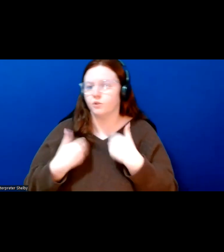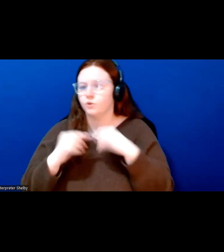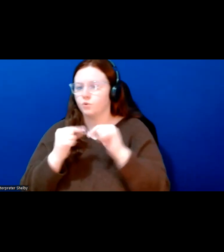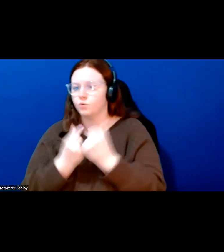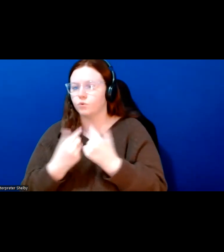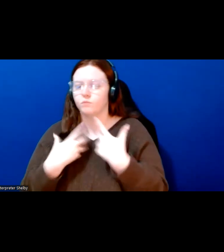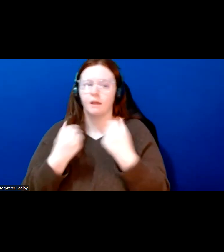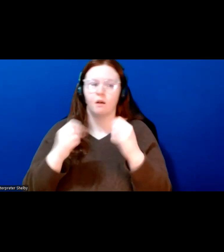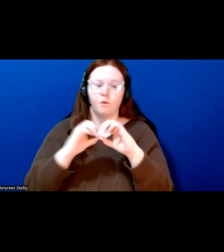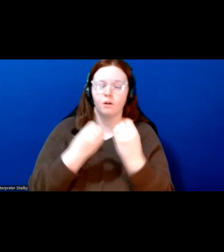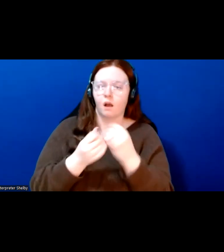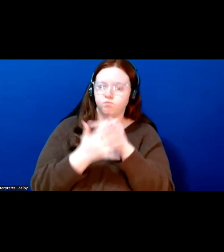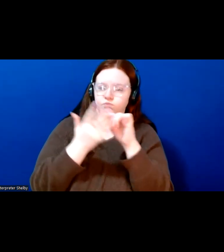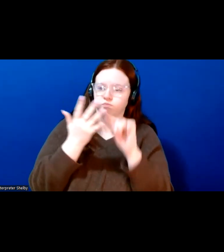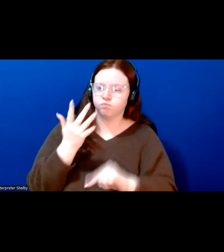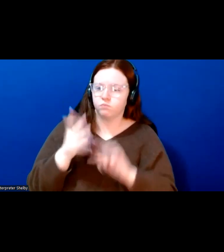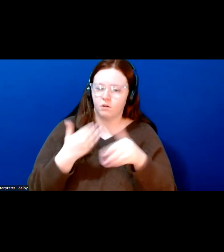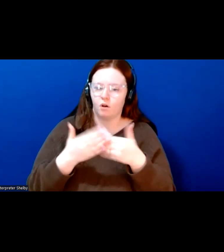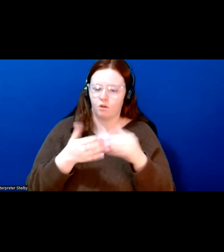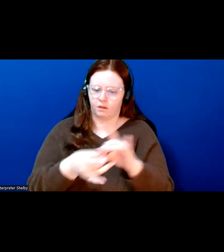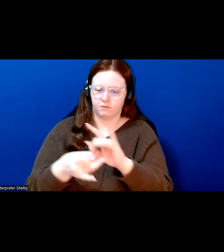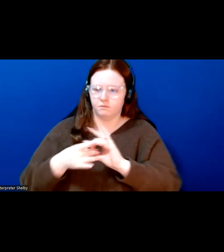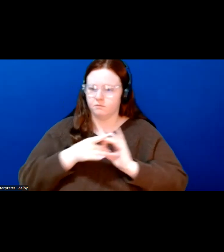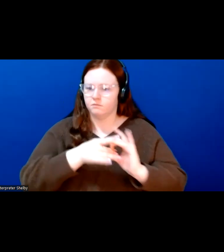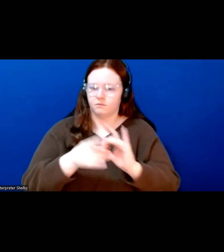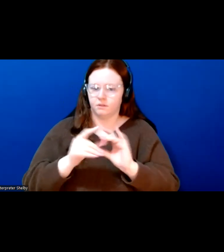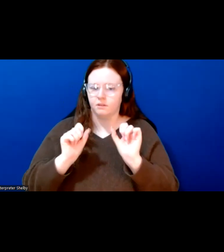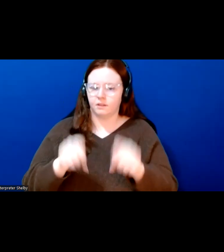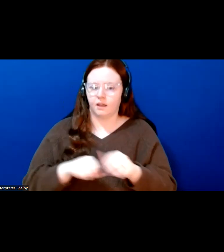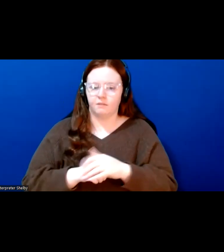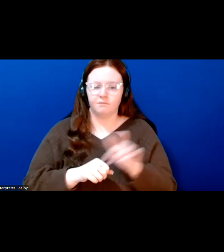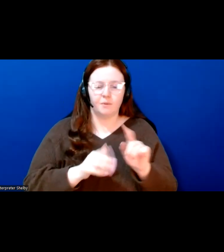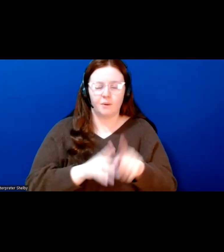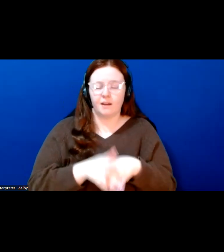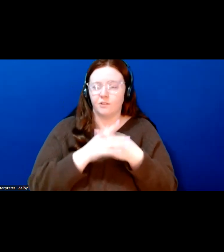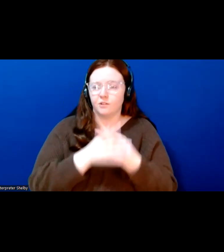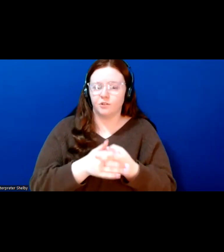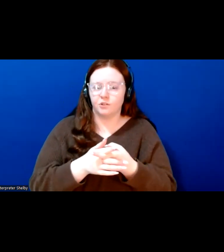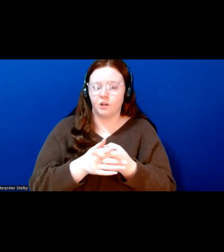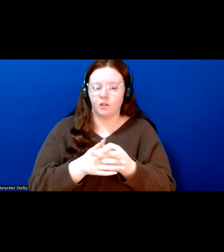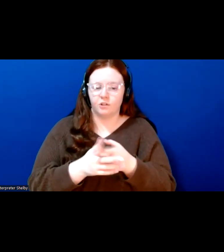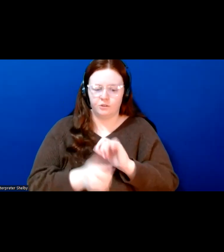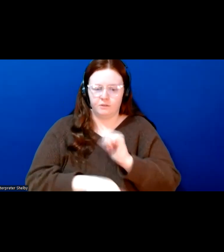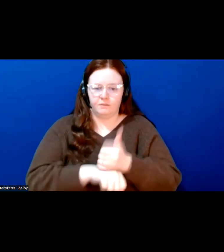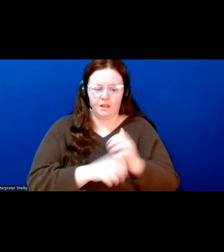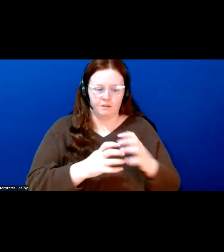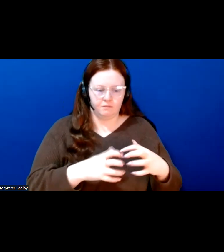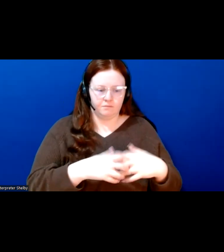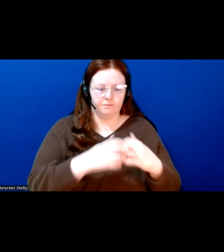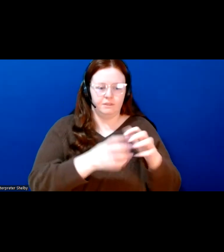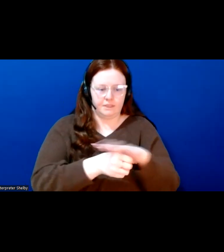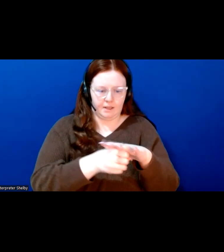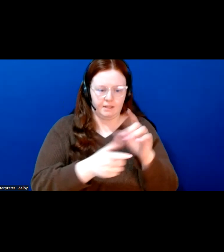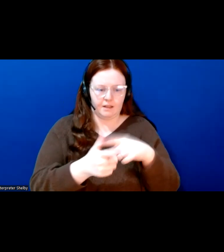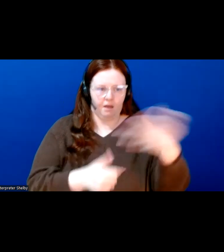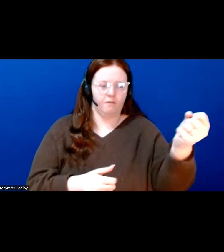organizations can all connect. We always have to start to create these spaces and then they keep being taken away from us.